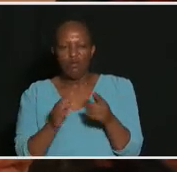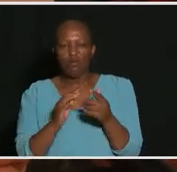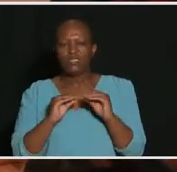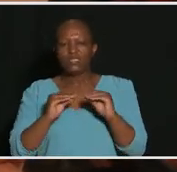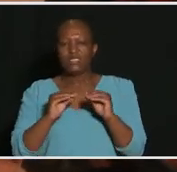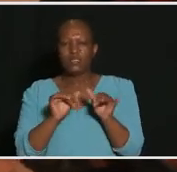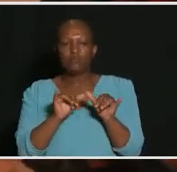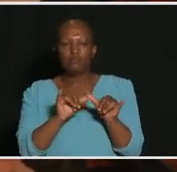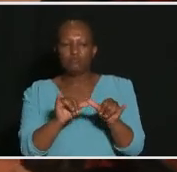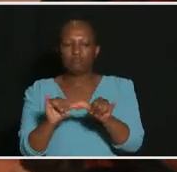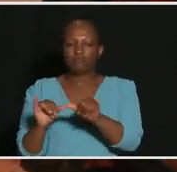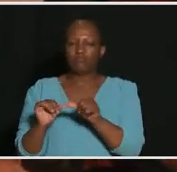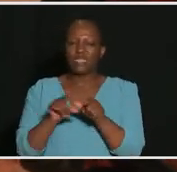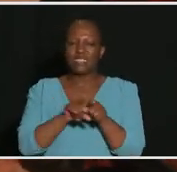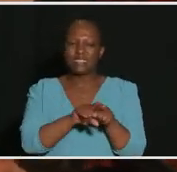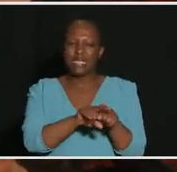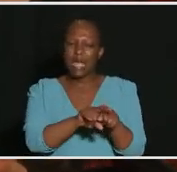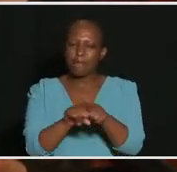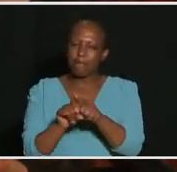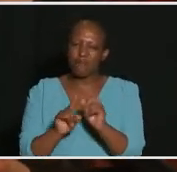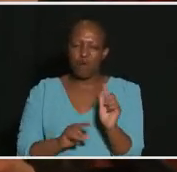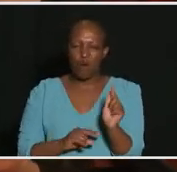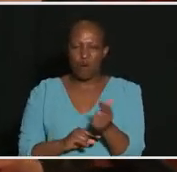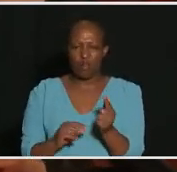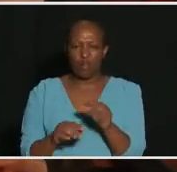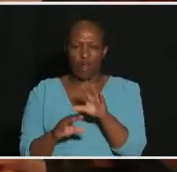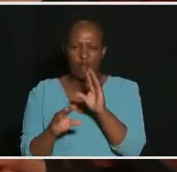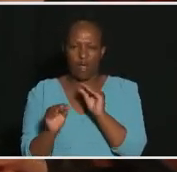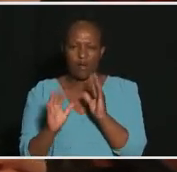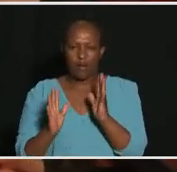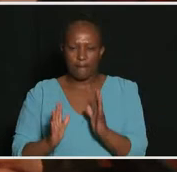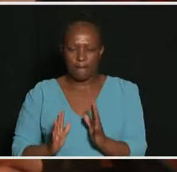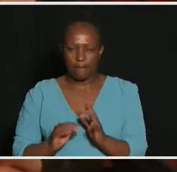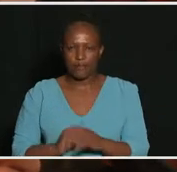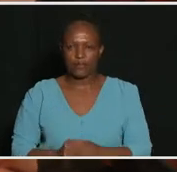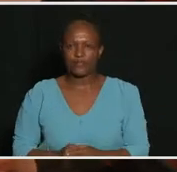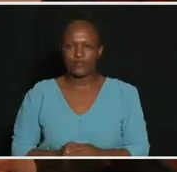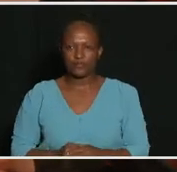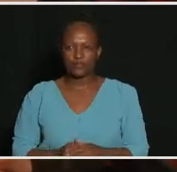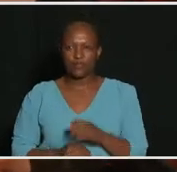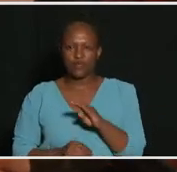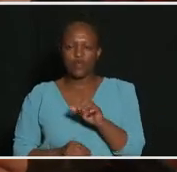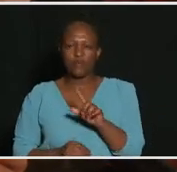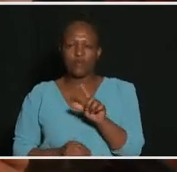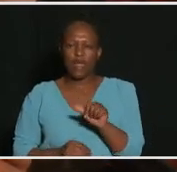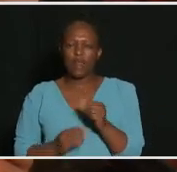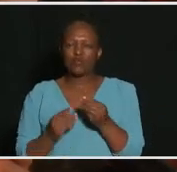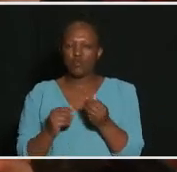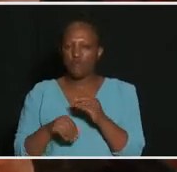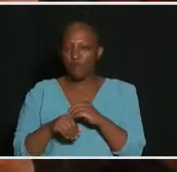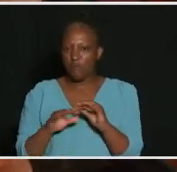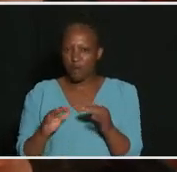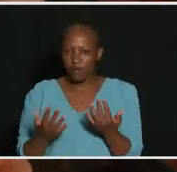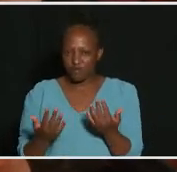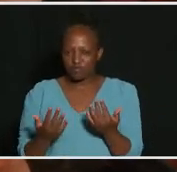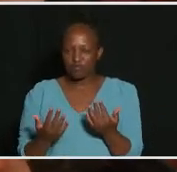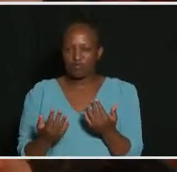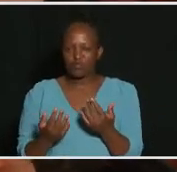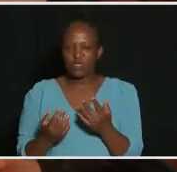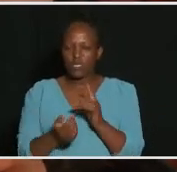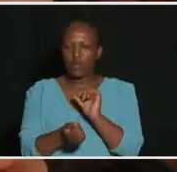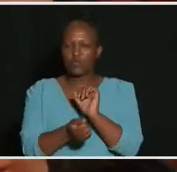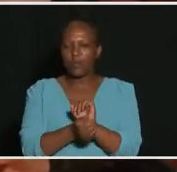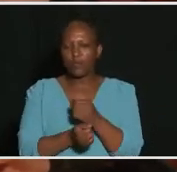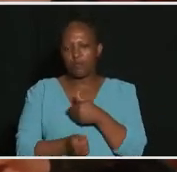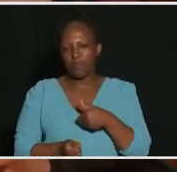all thinking and that only caps may be taught how does the billable intend to solve these issues by imprisoning